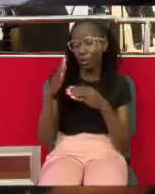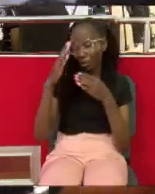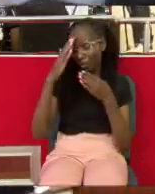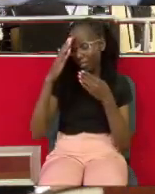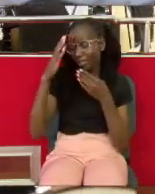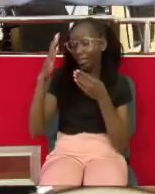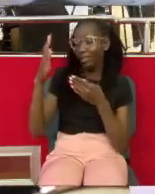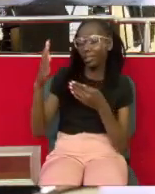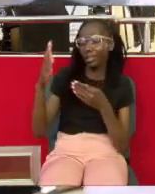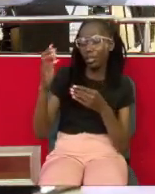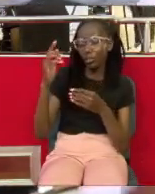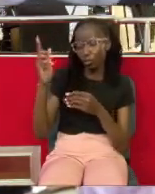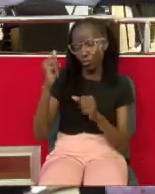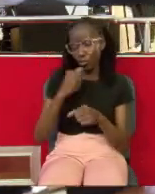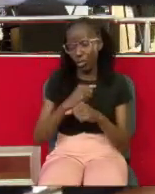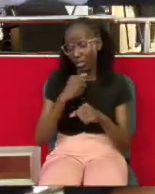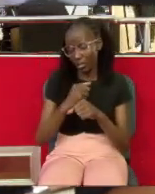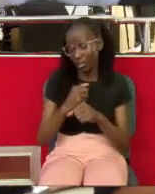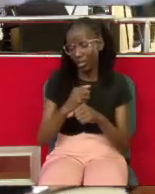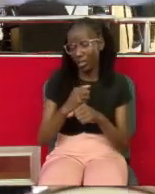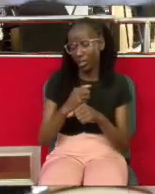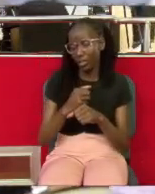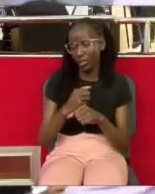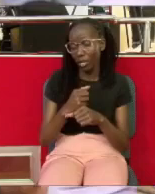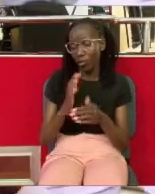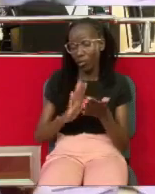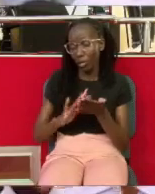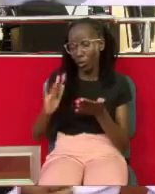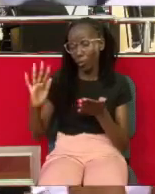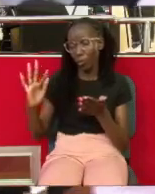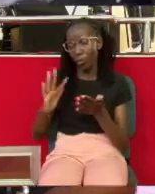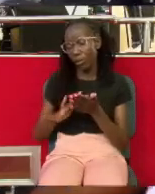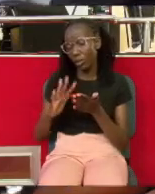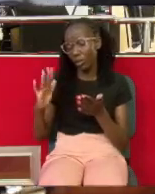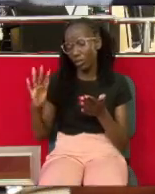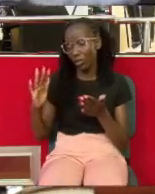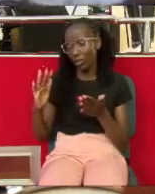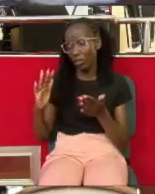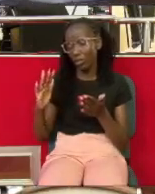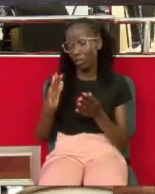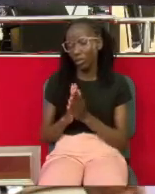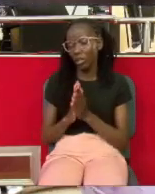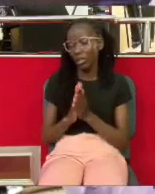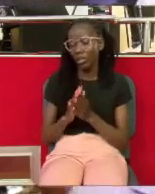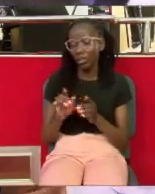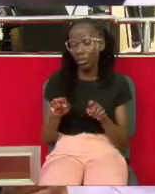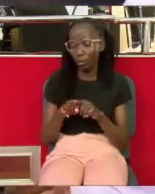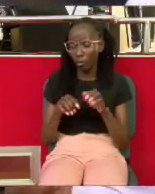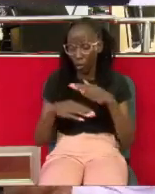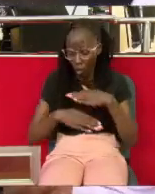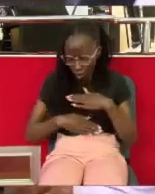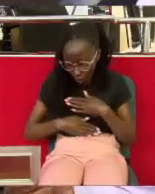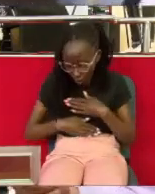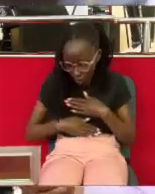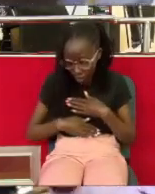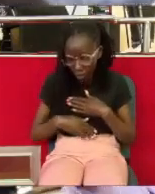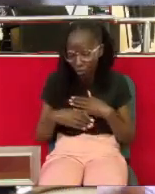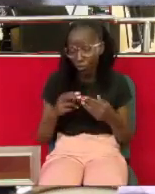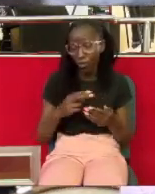you have done it to the glory and to the honor of your